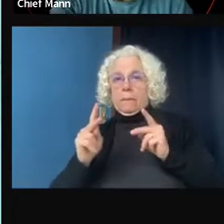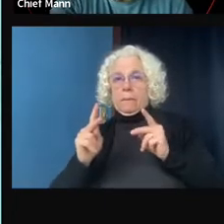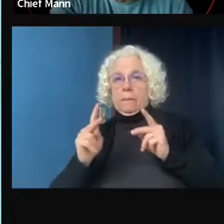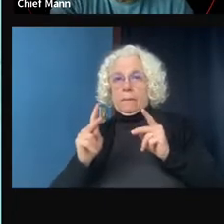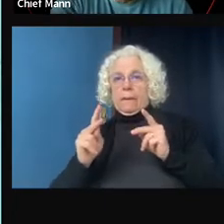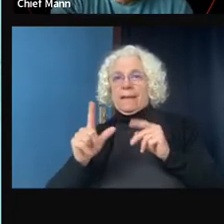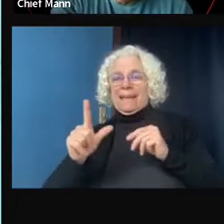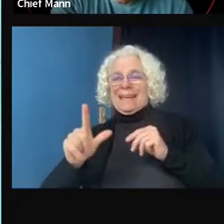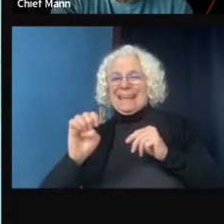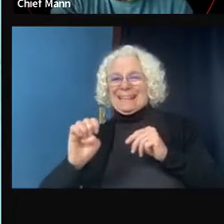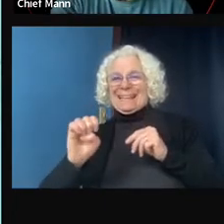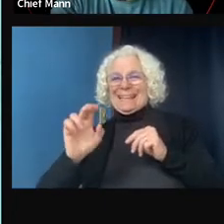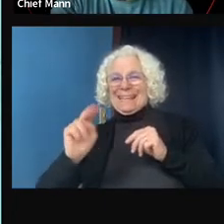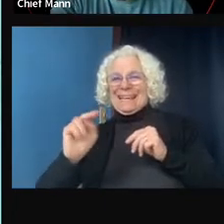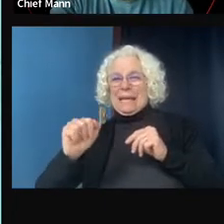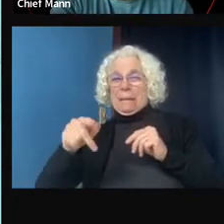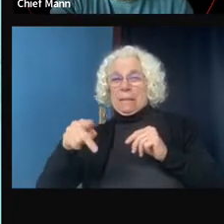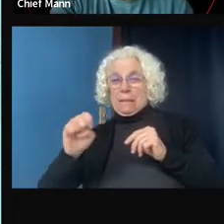Lenape, L-E-N-A-P-E,